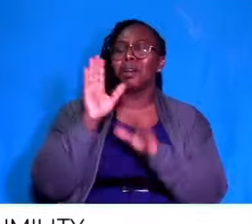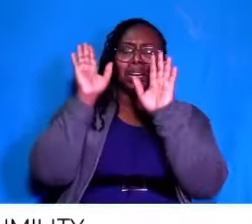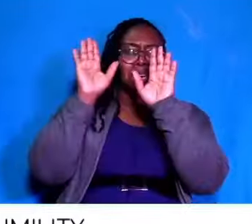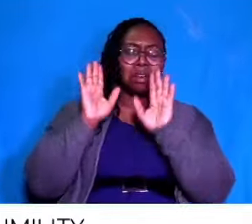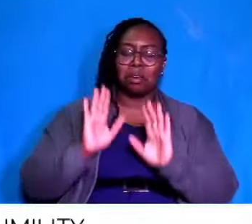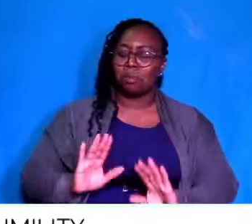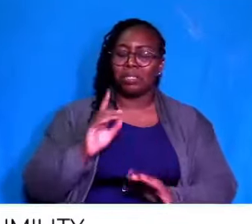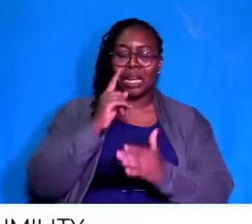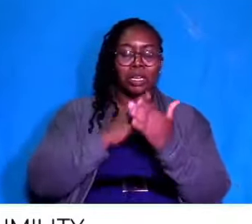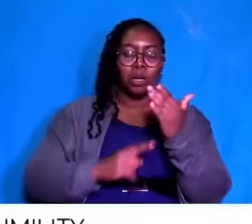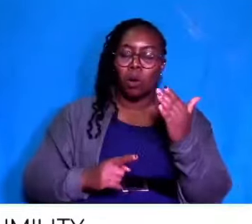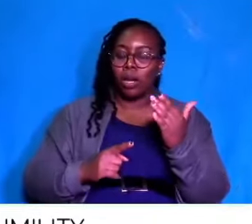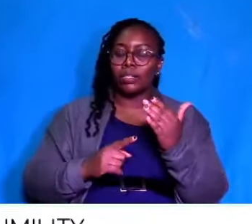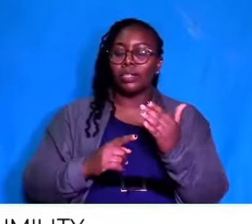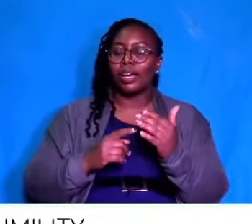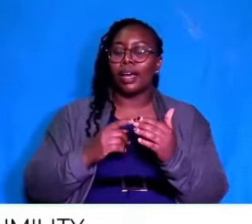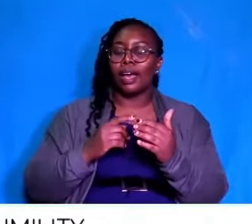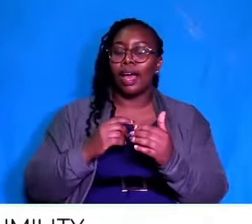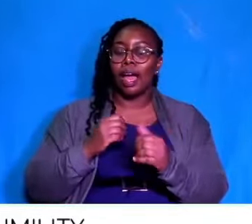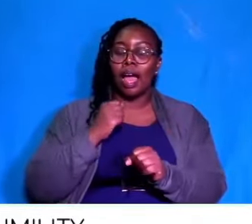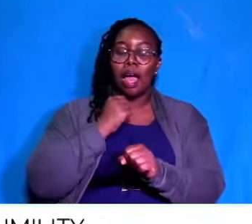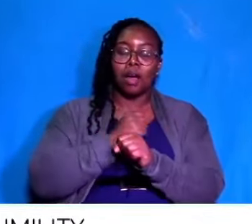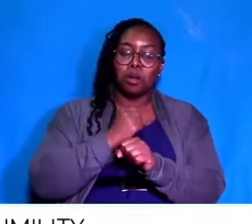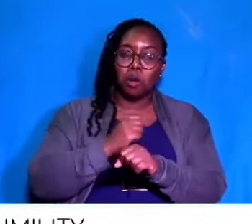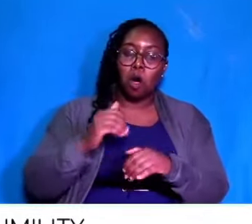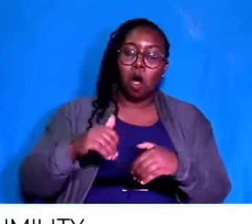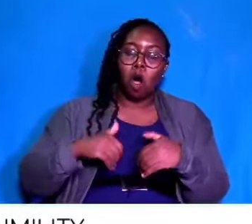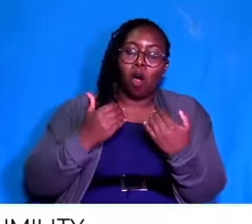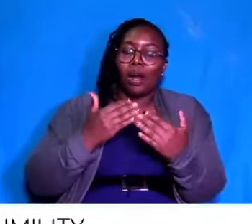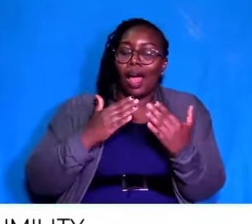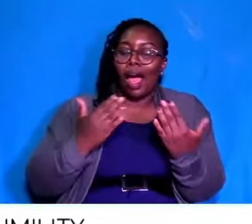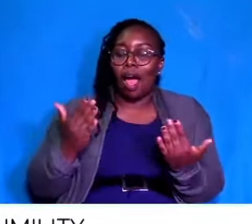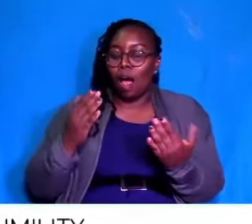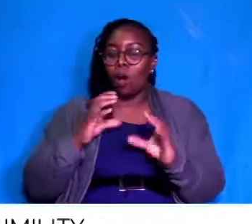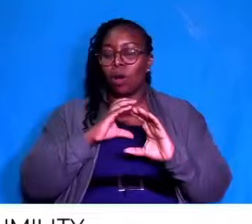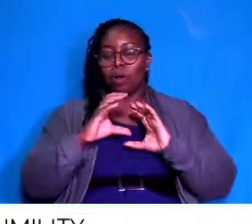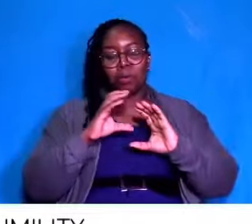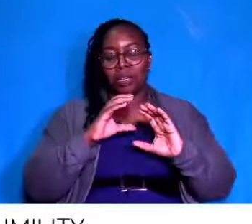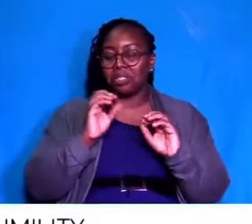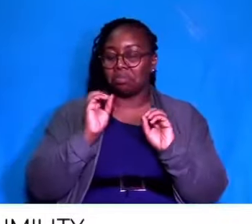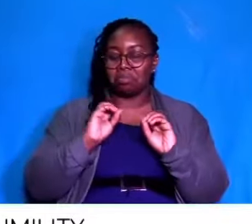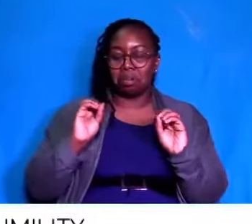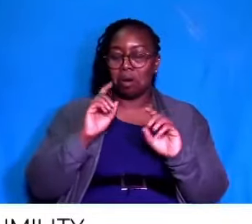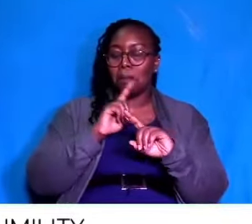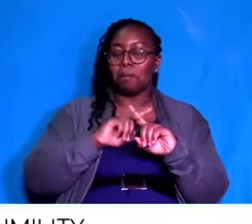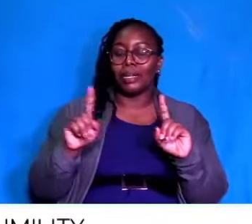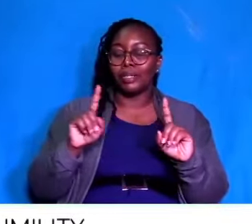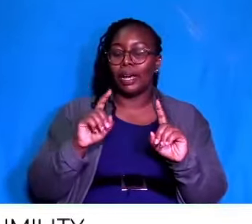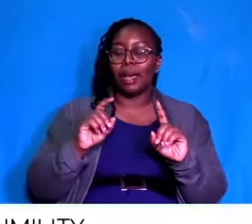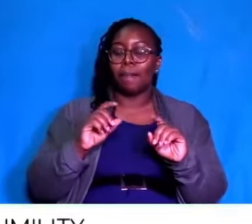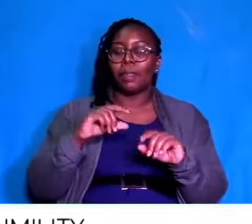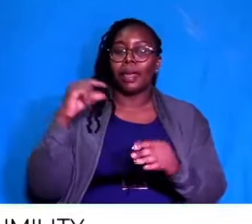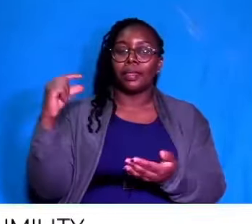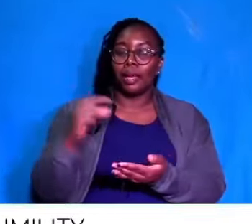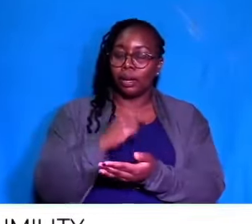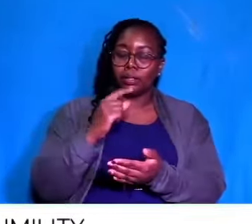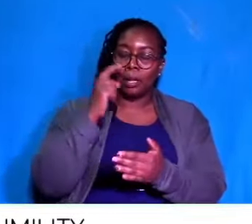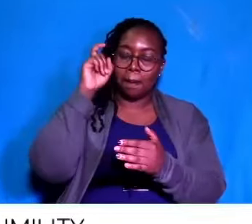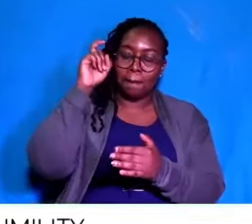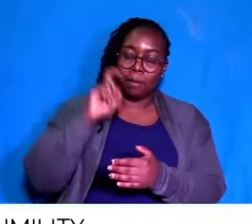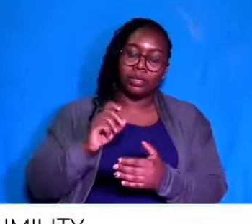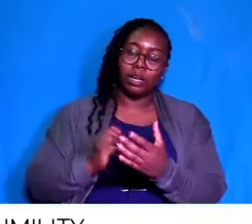is advanced. And last week, I believe we looked at what it means to live a life worthy of the